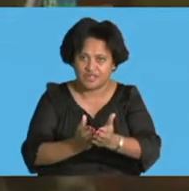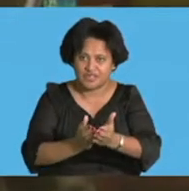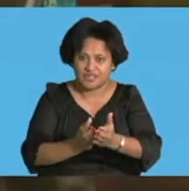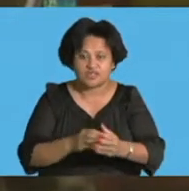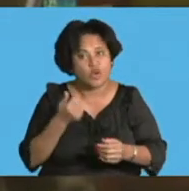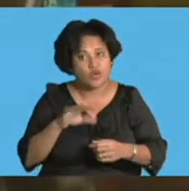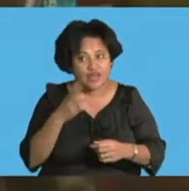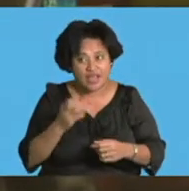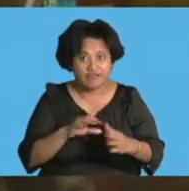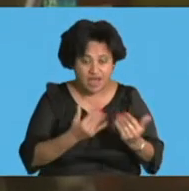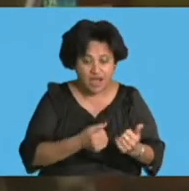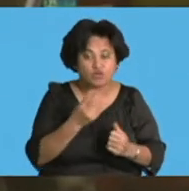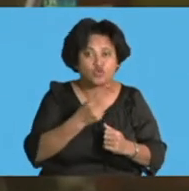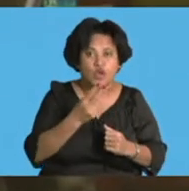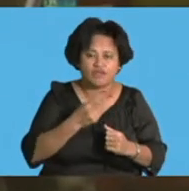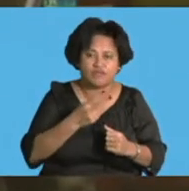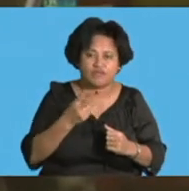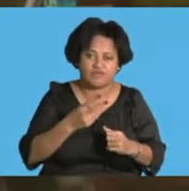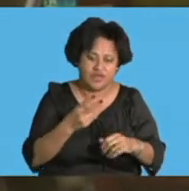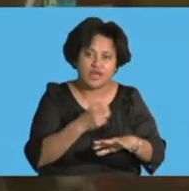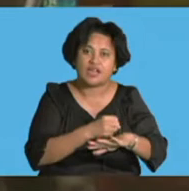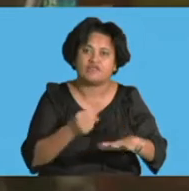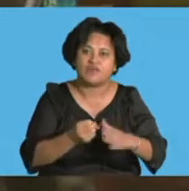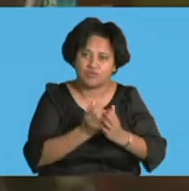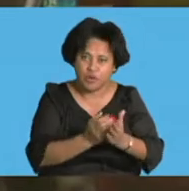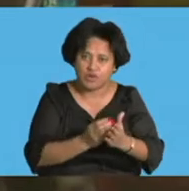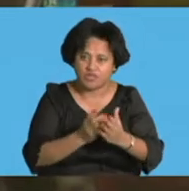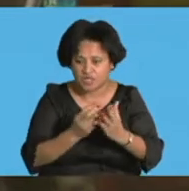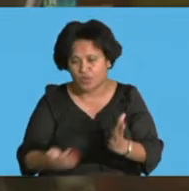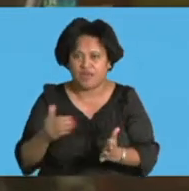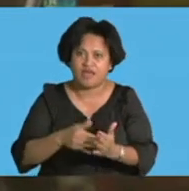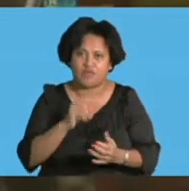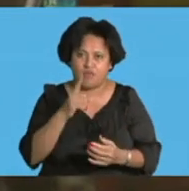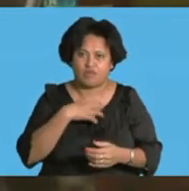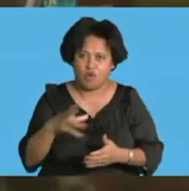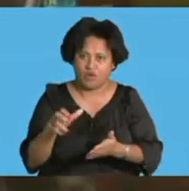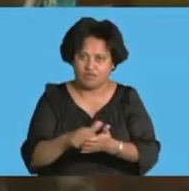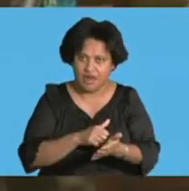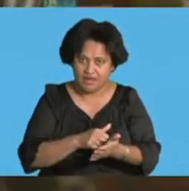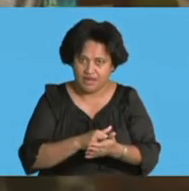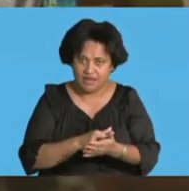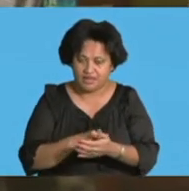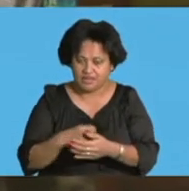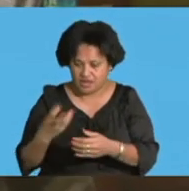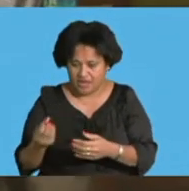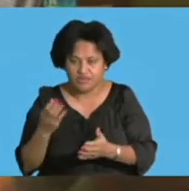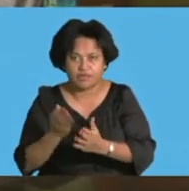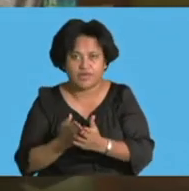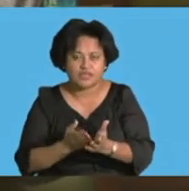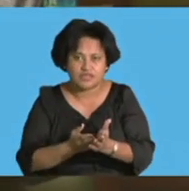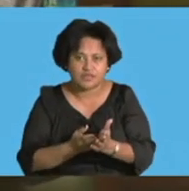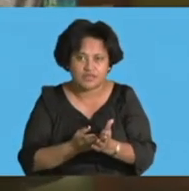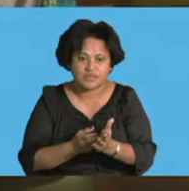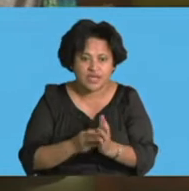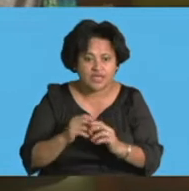12 government-owned vessels in operation. Mr. Speaker said, while we are reflecting, we are also mindful